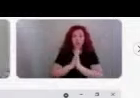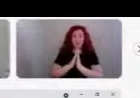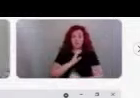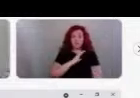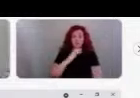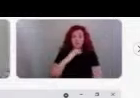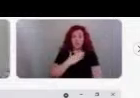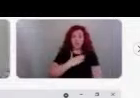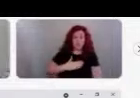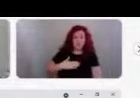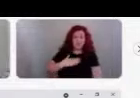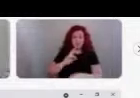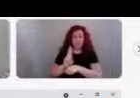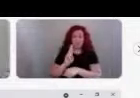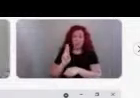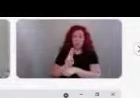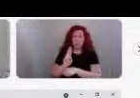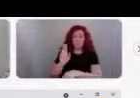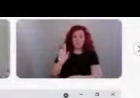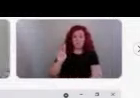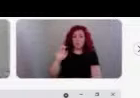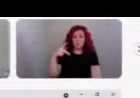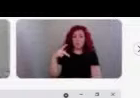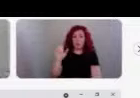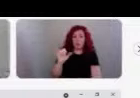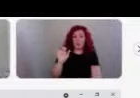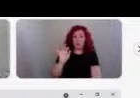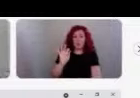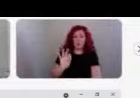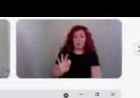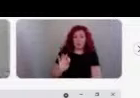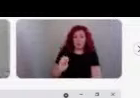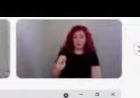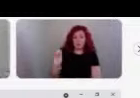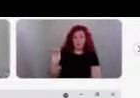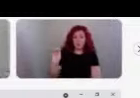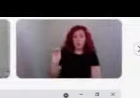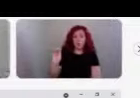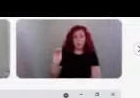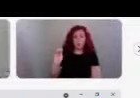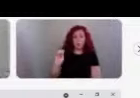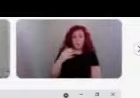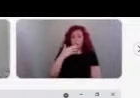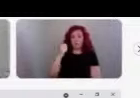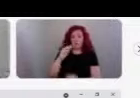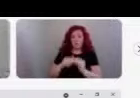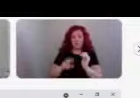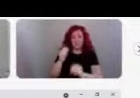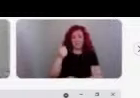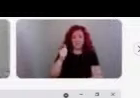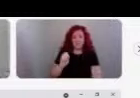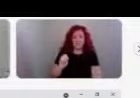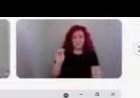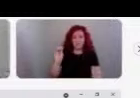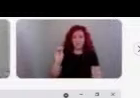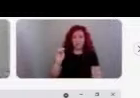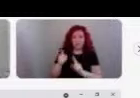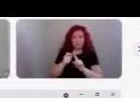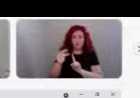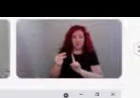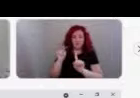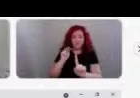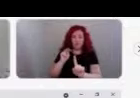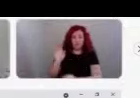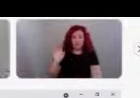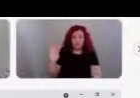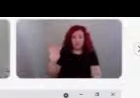map like draft map 9.0 which is much better than final map 10.0 from the point of view of the catalina foothills